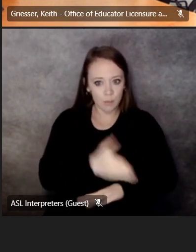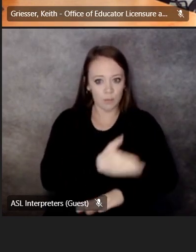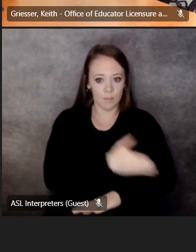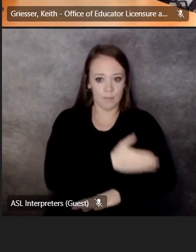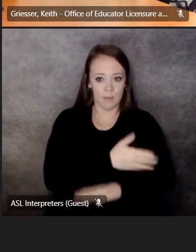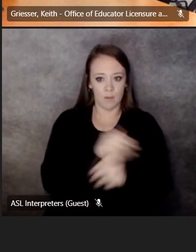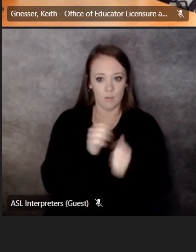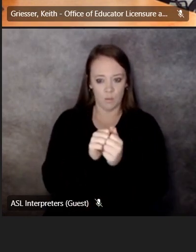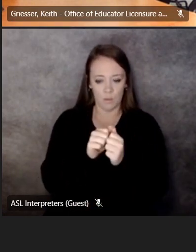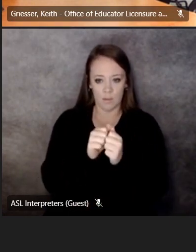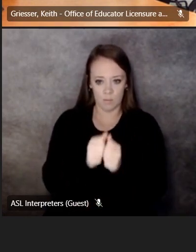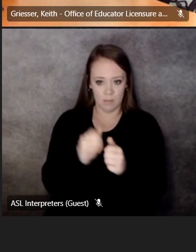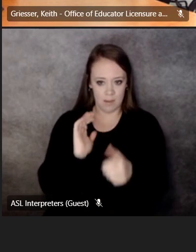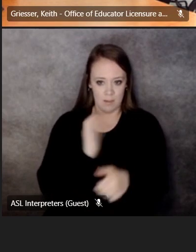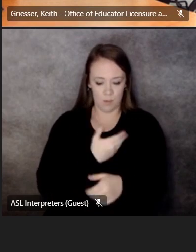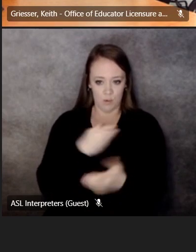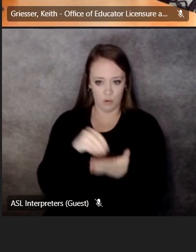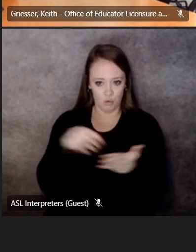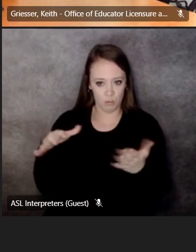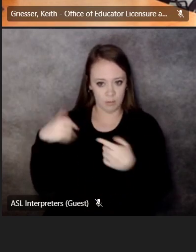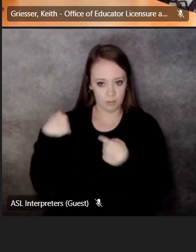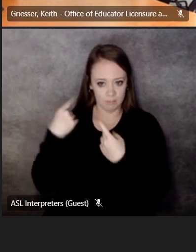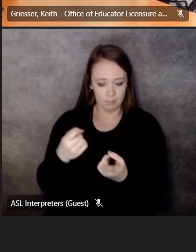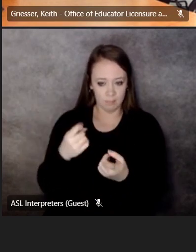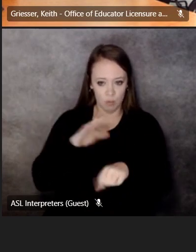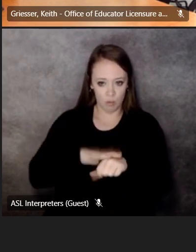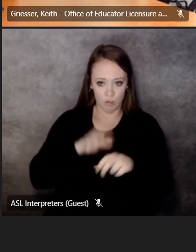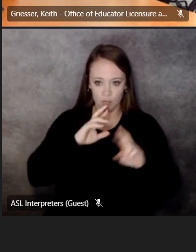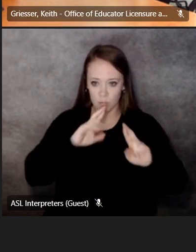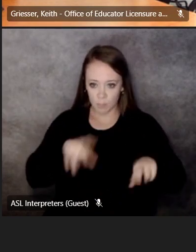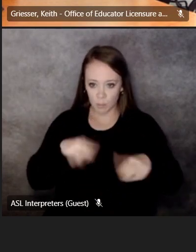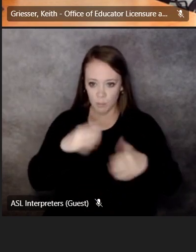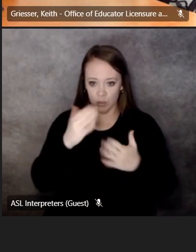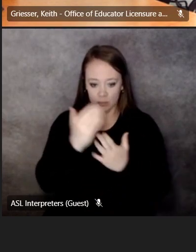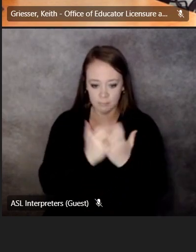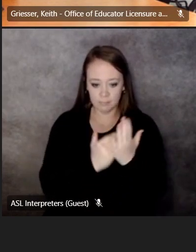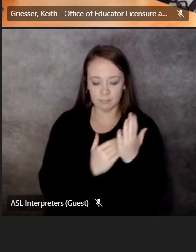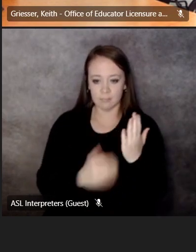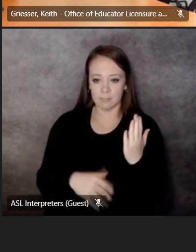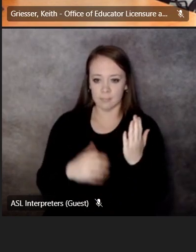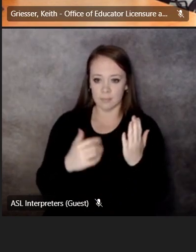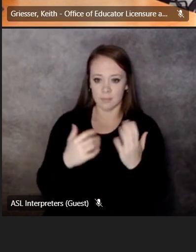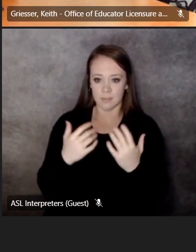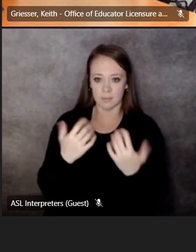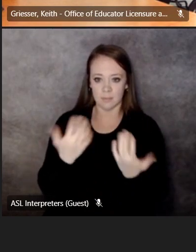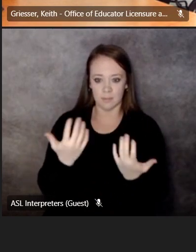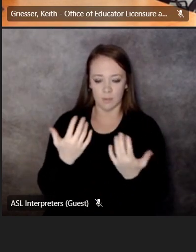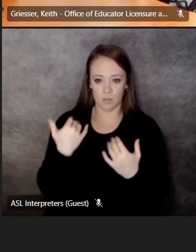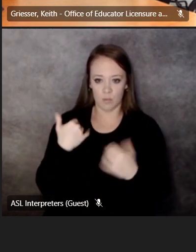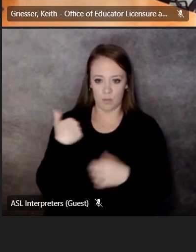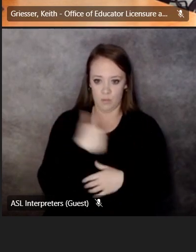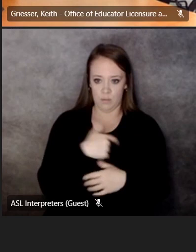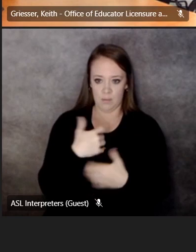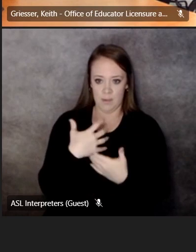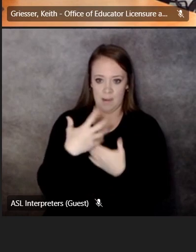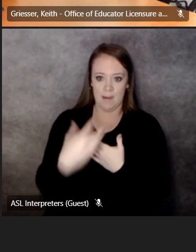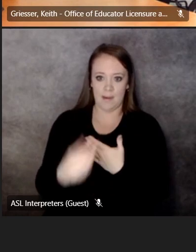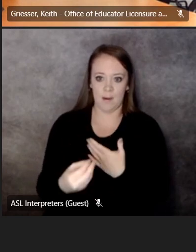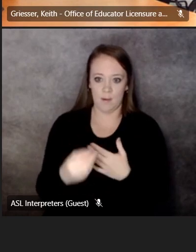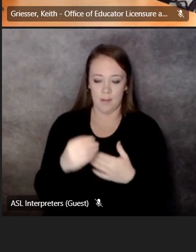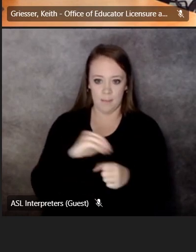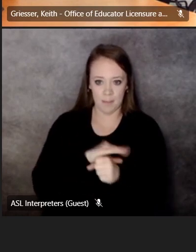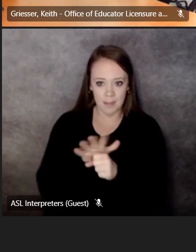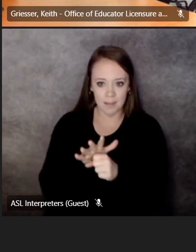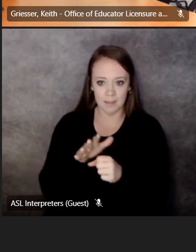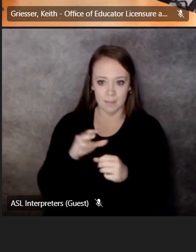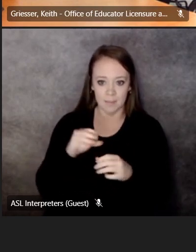I'm getting reports on. So I know that we're climbing out of the pandemic effects, and students are recovering and making gains. And